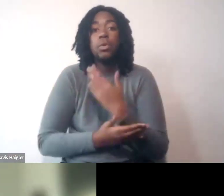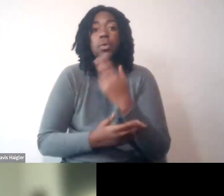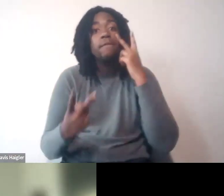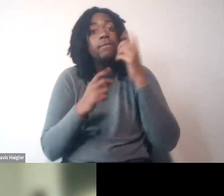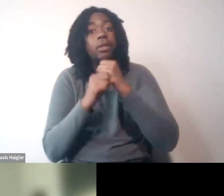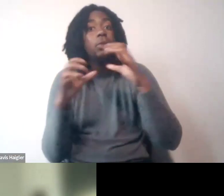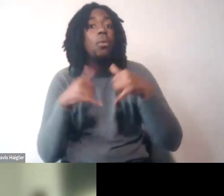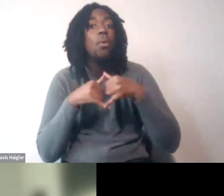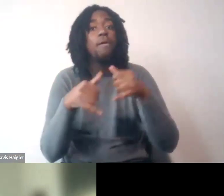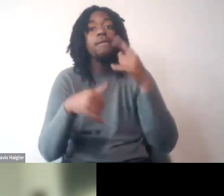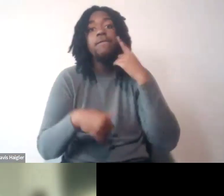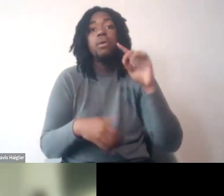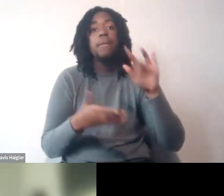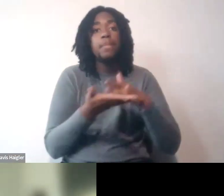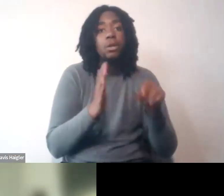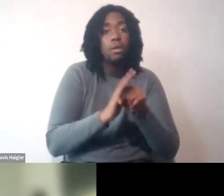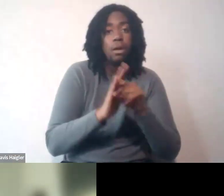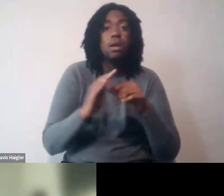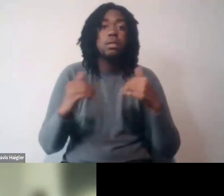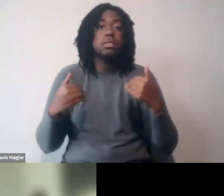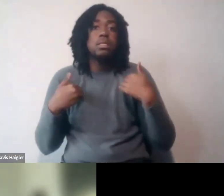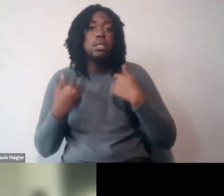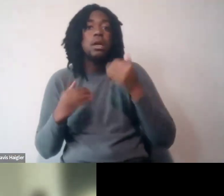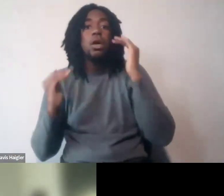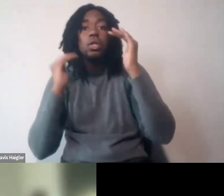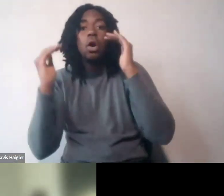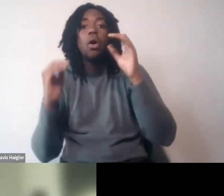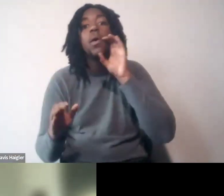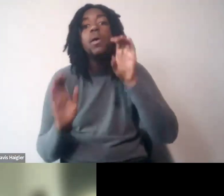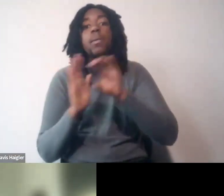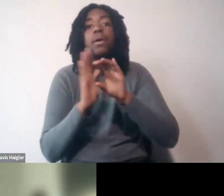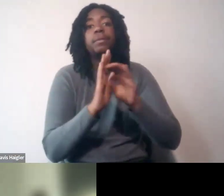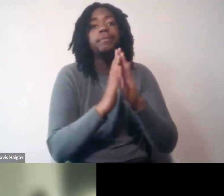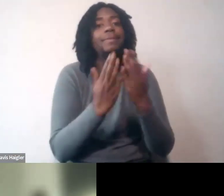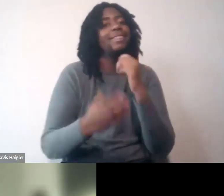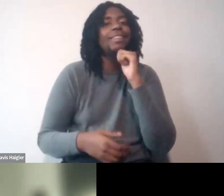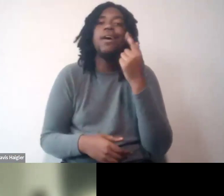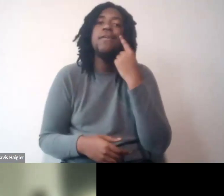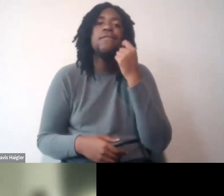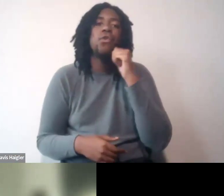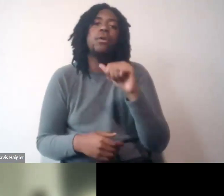for middle grade and young adult novels and graphic novels. It's not for picture books.